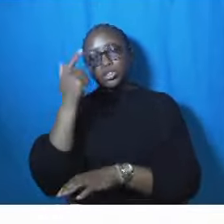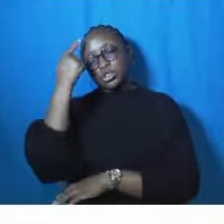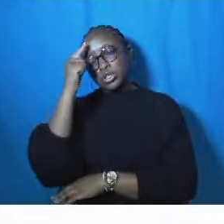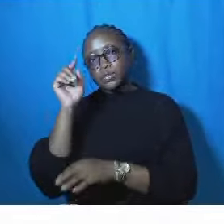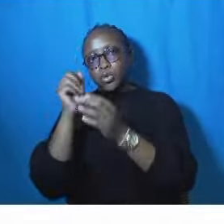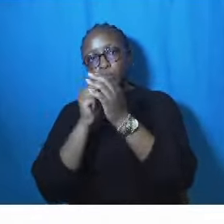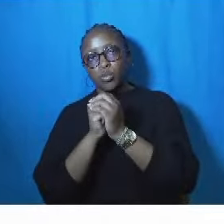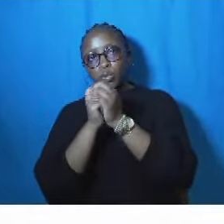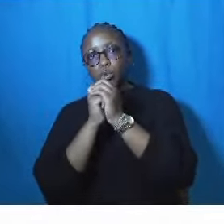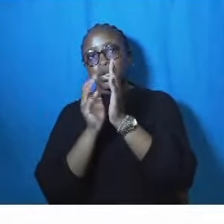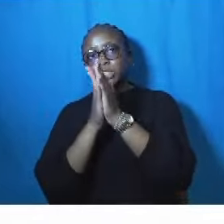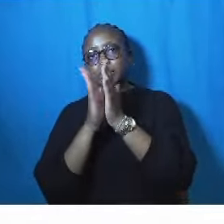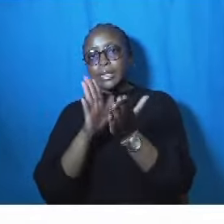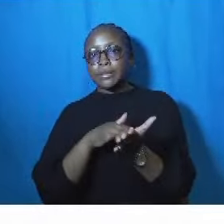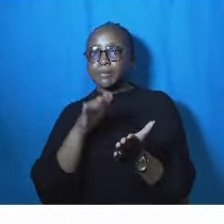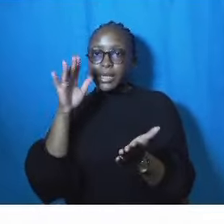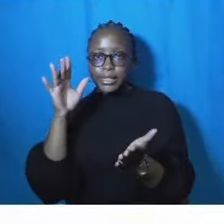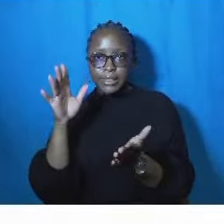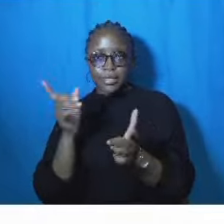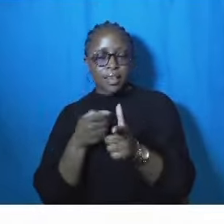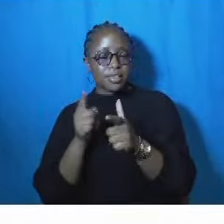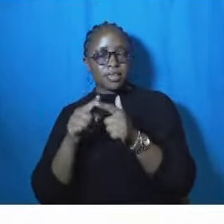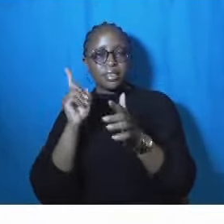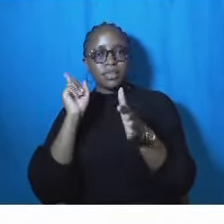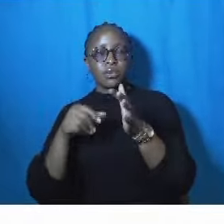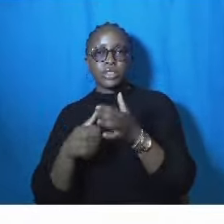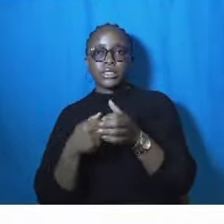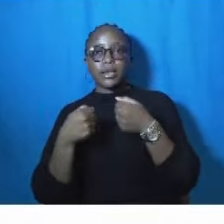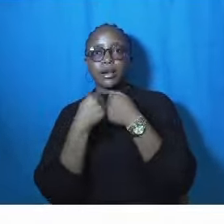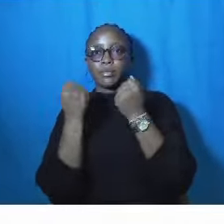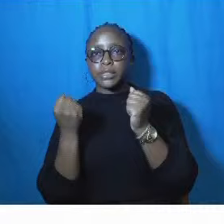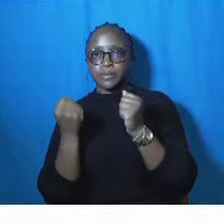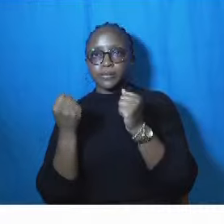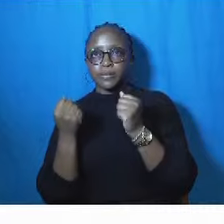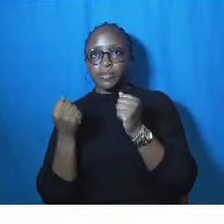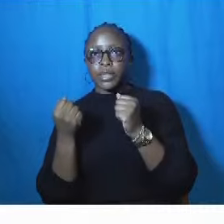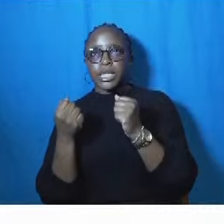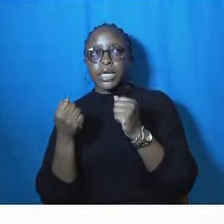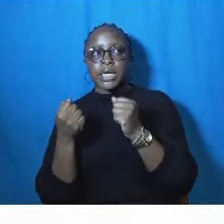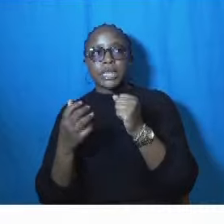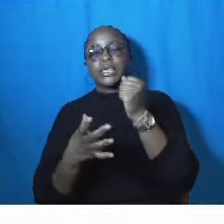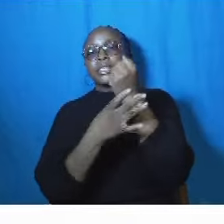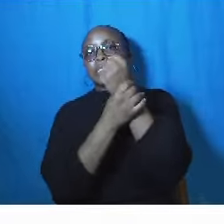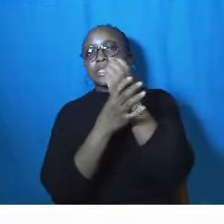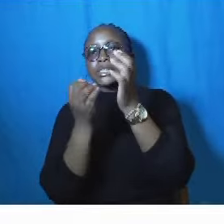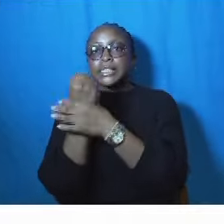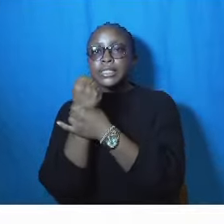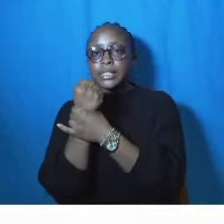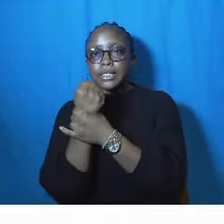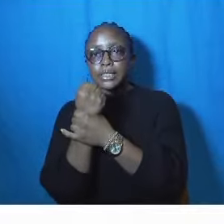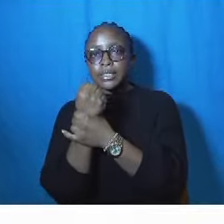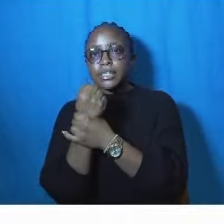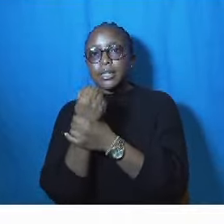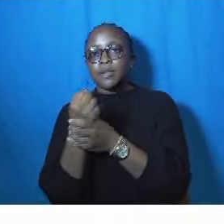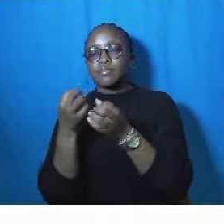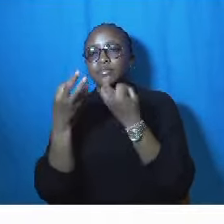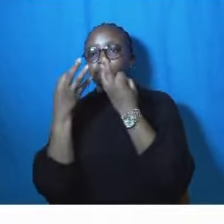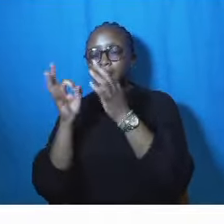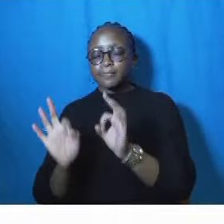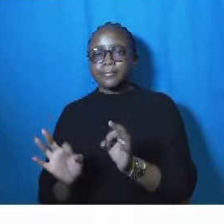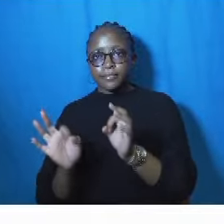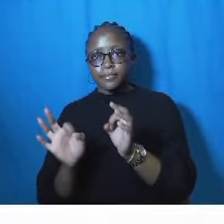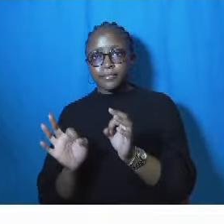Literally, the chains fell off, the prison doors opened on their own accord because the